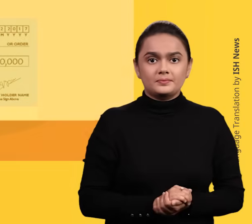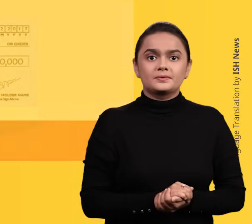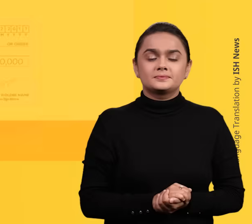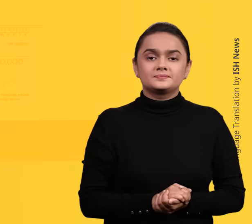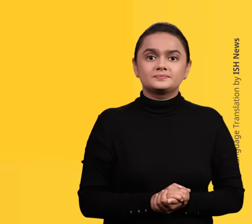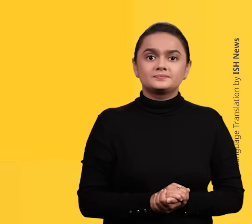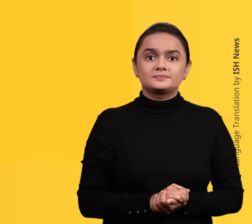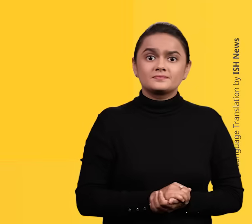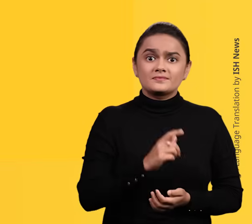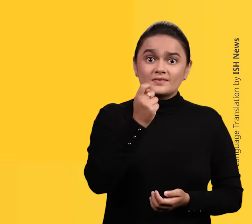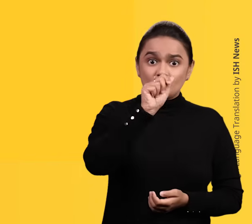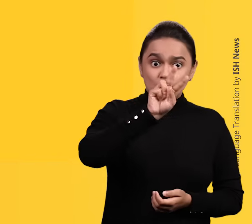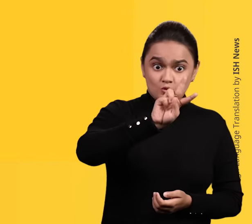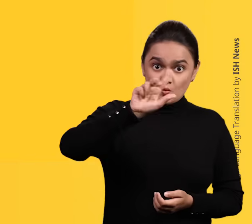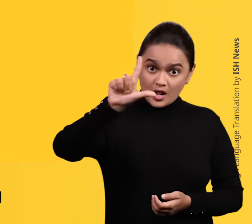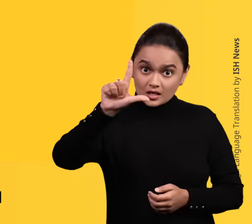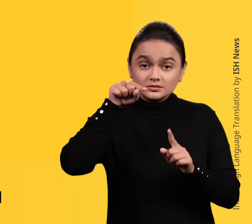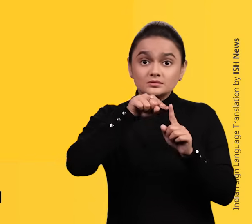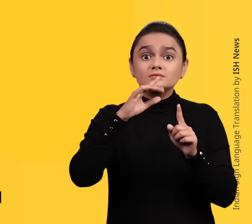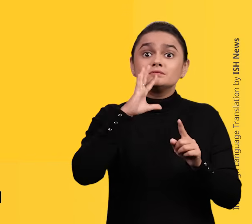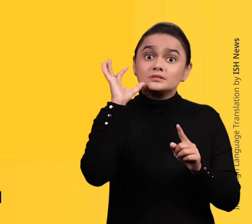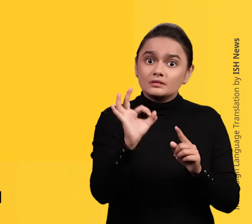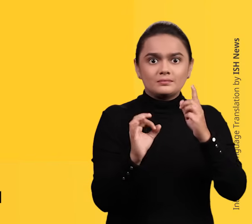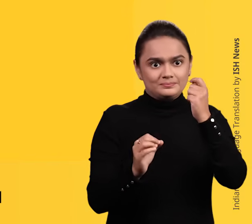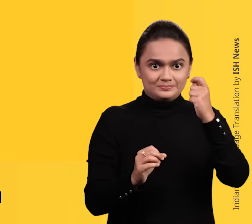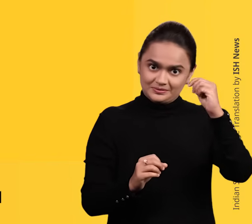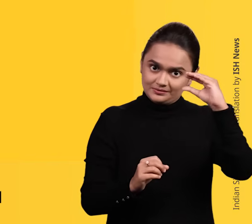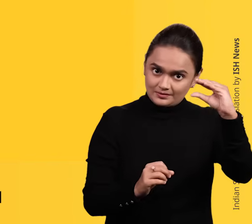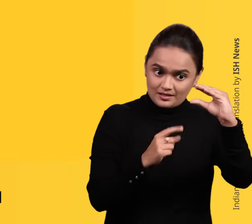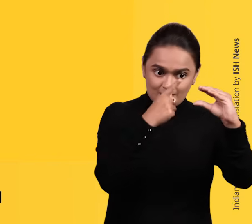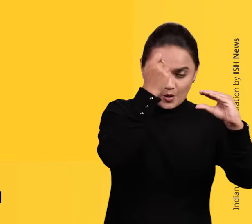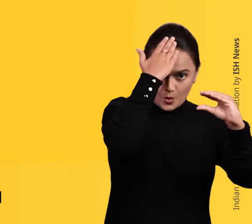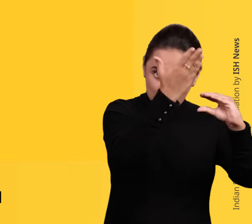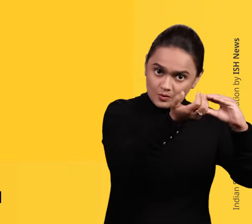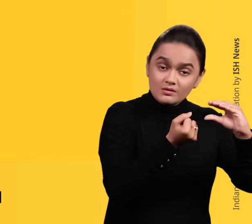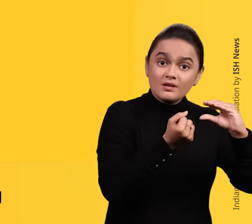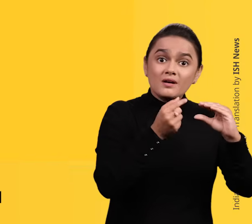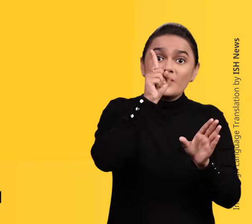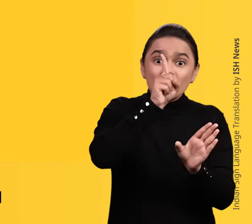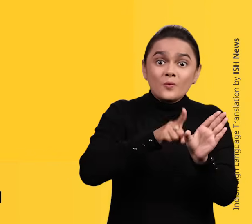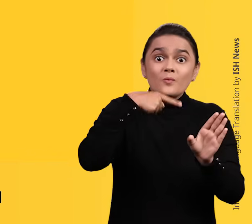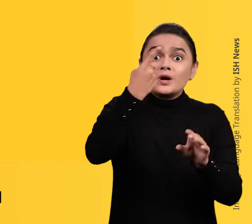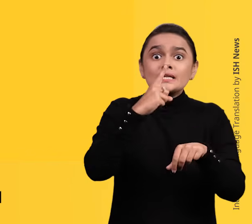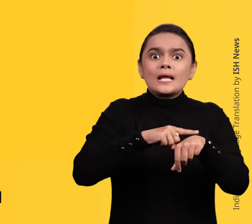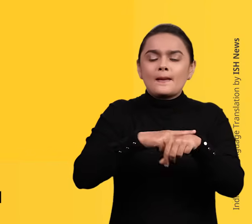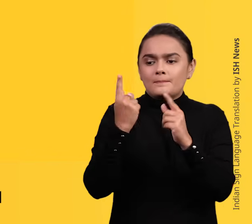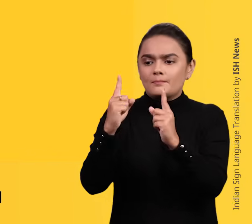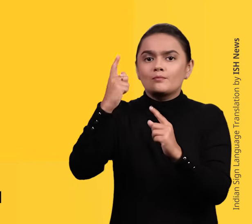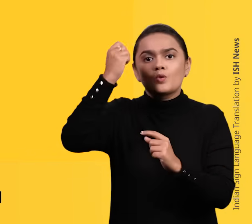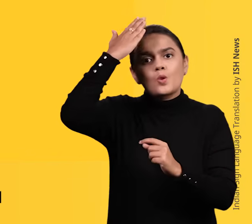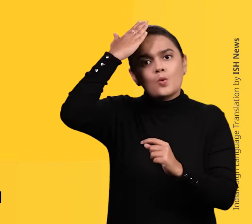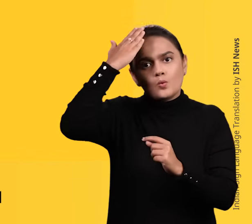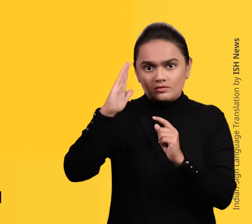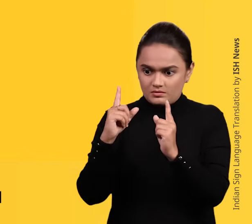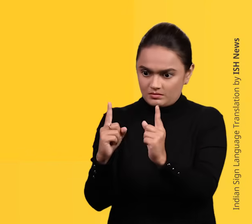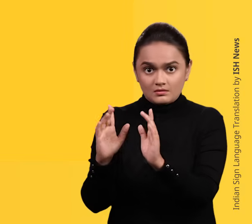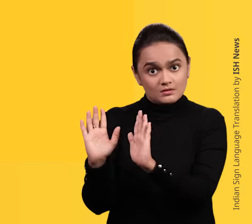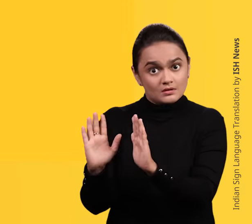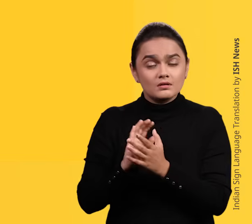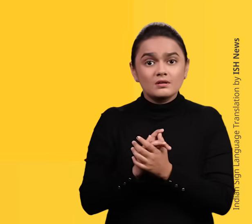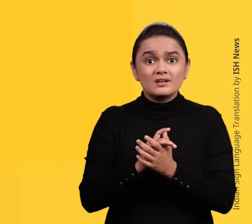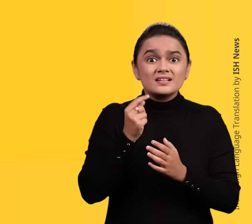1 year. 2 lakhs is the principal amount and 1 year is the tenure of the